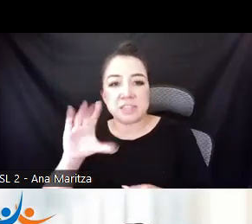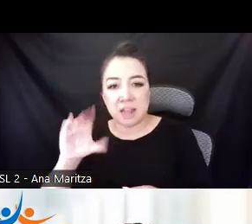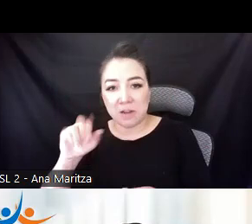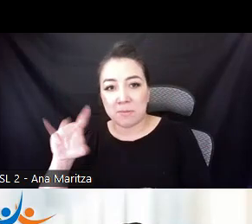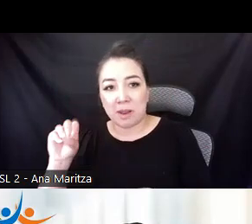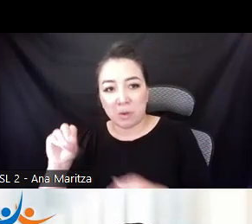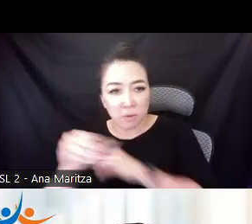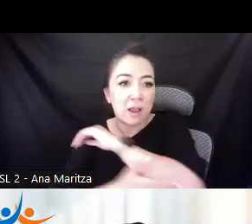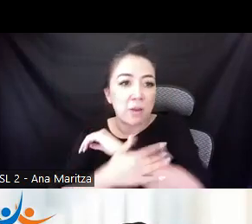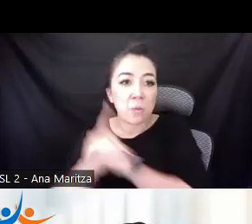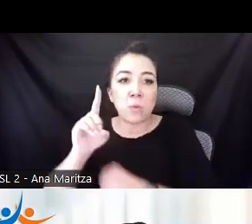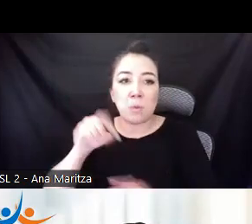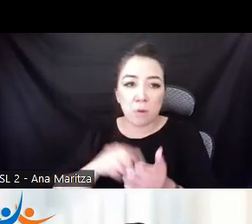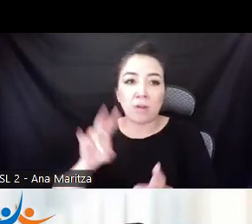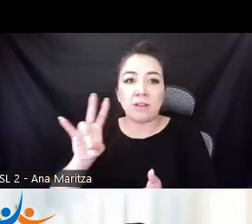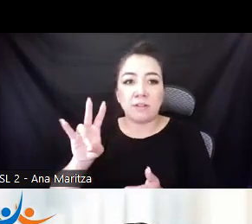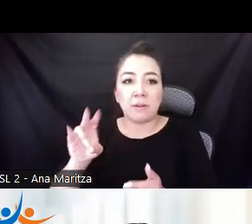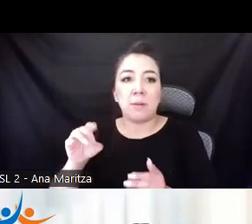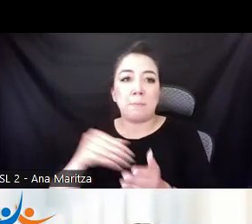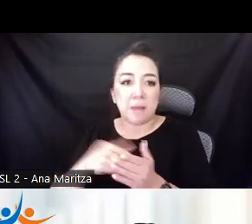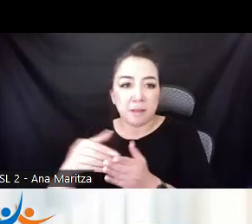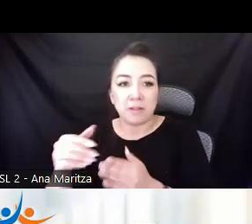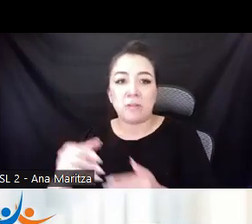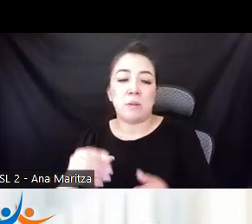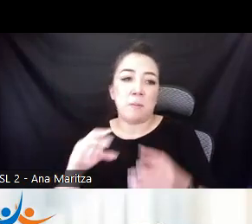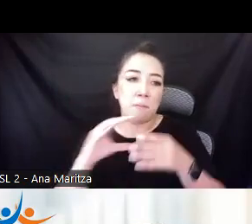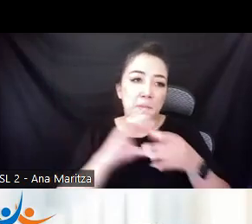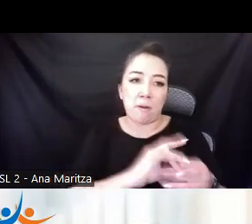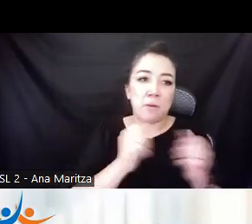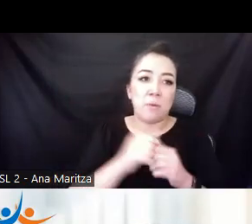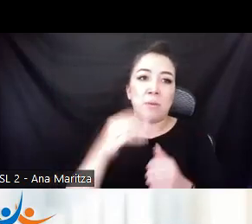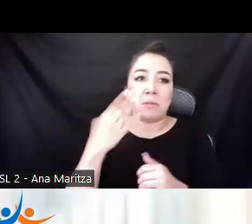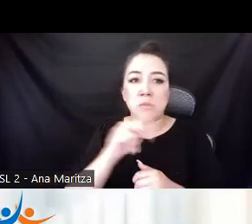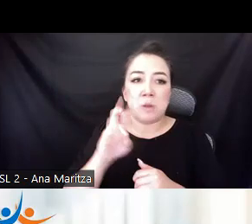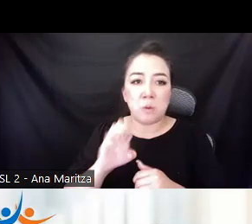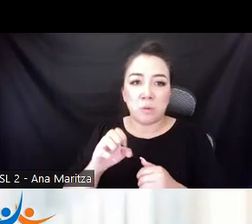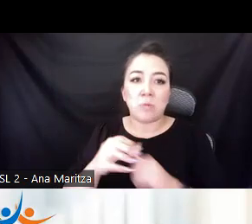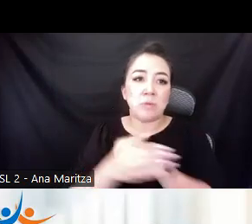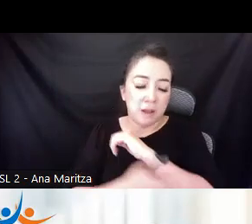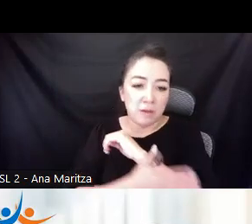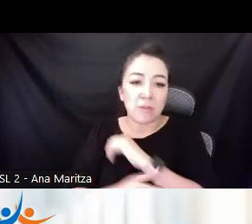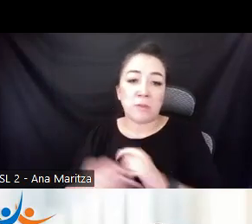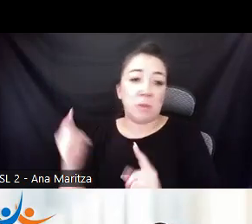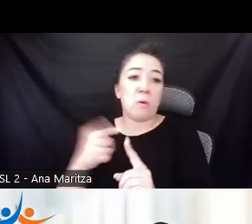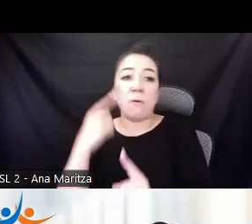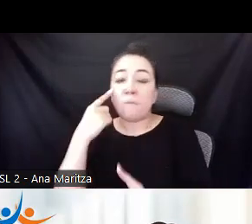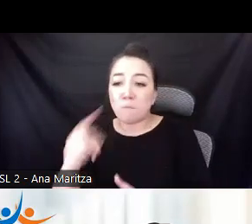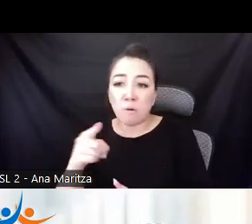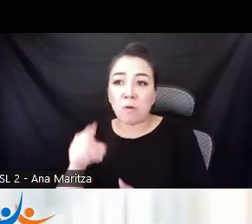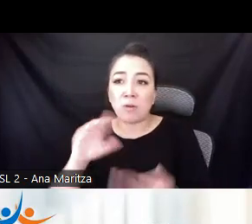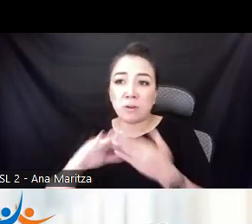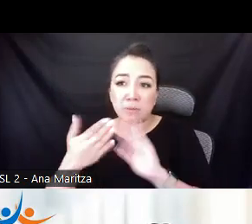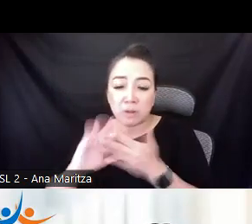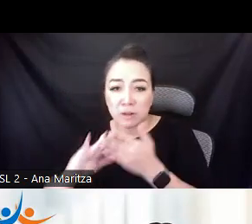County, $1.7 million to partner with the Blue Zones organization in a pilot project with the goal for communities,